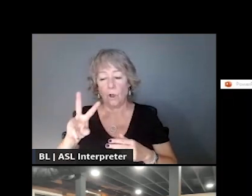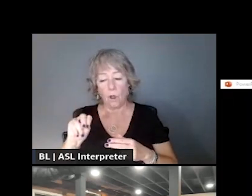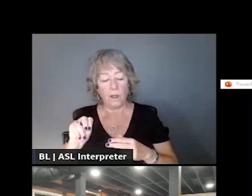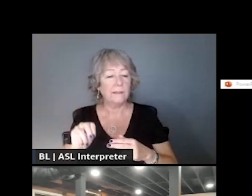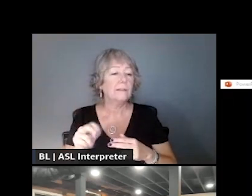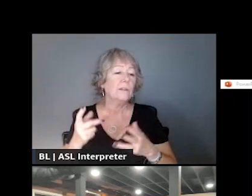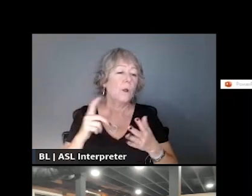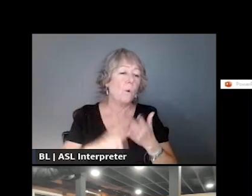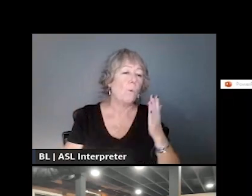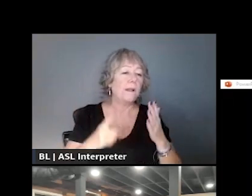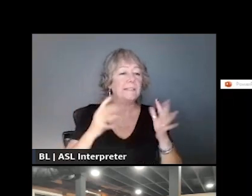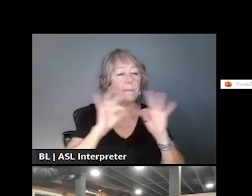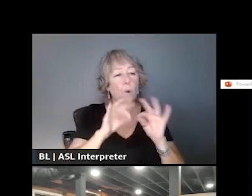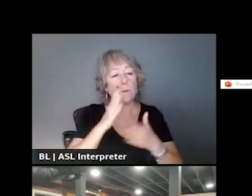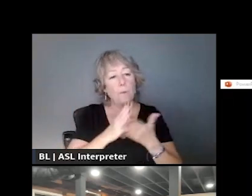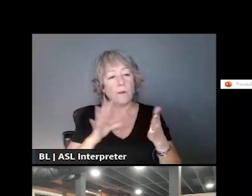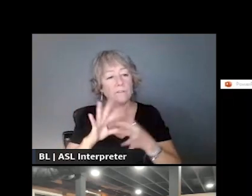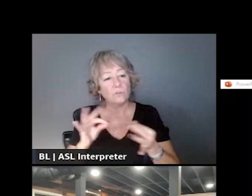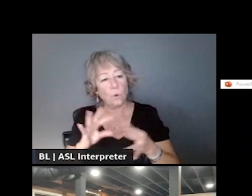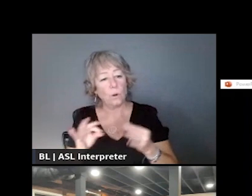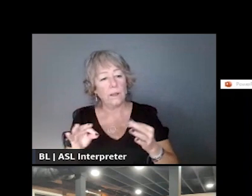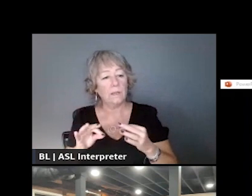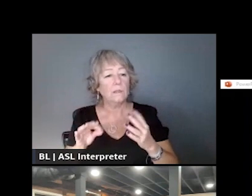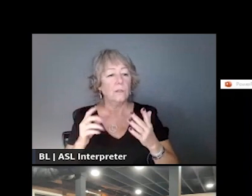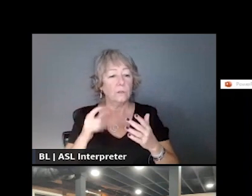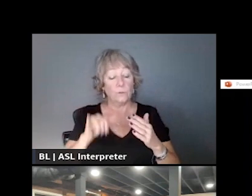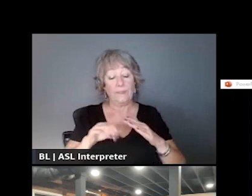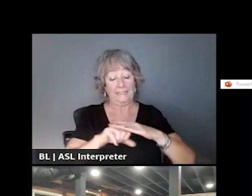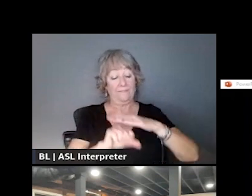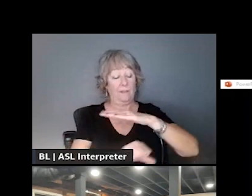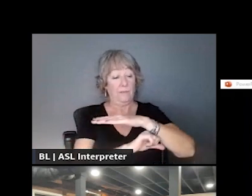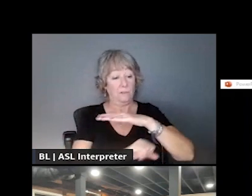story? So these large models, foundation models,